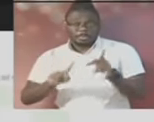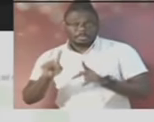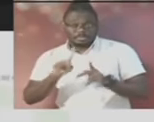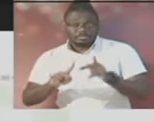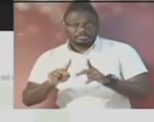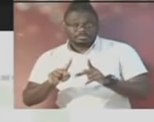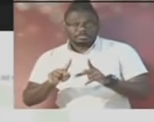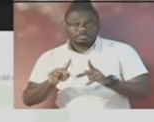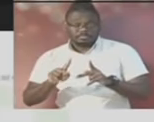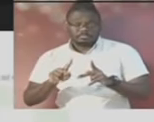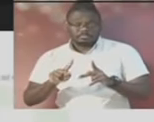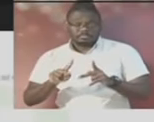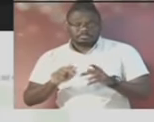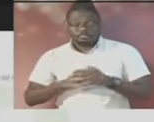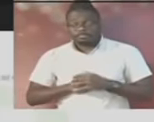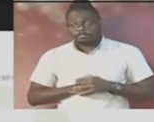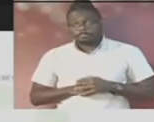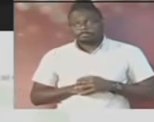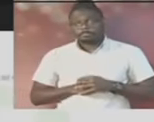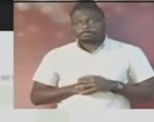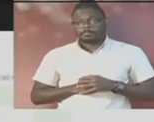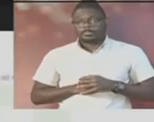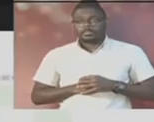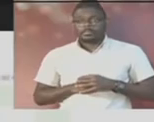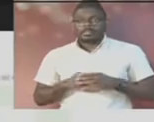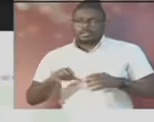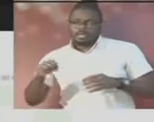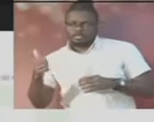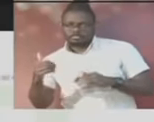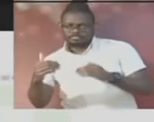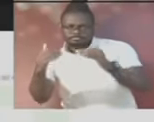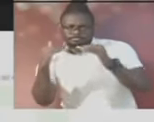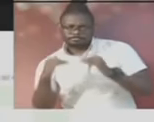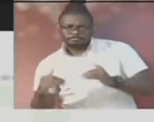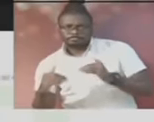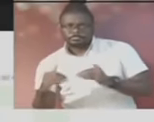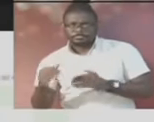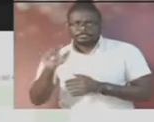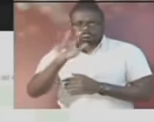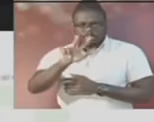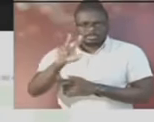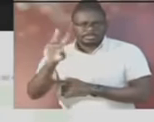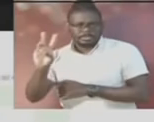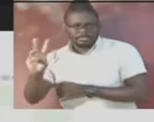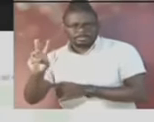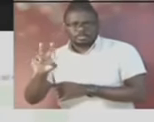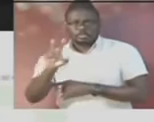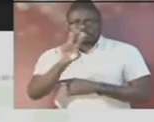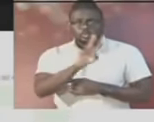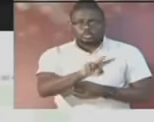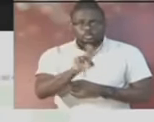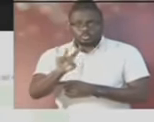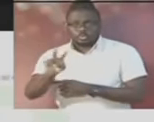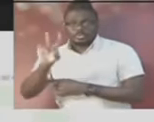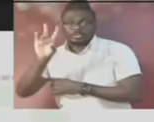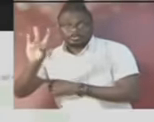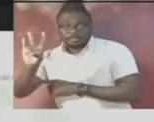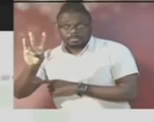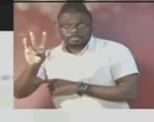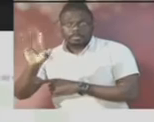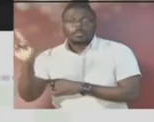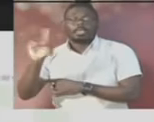The total number of patients in our step-down facilities, which is 36, and 227 patients in state